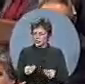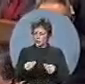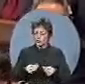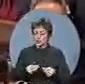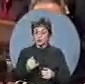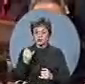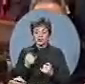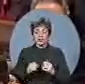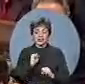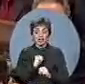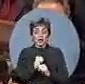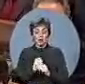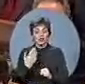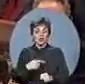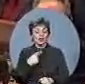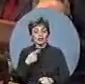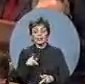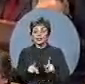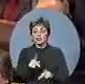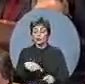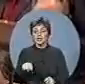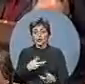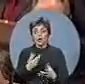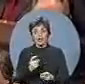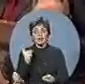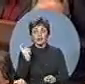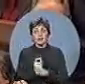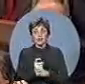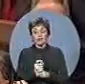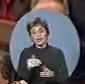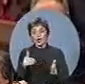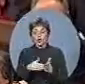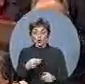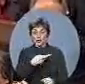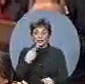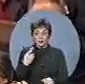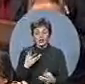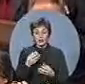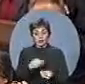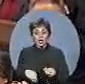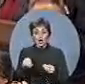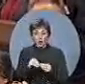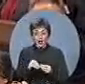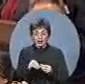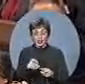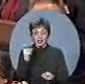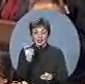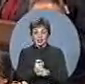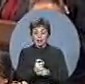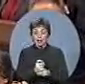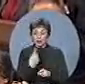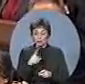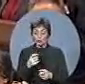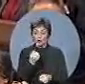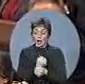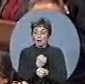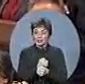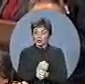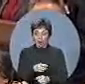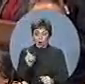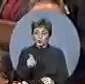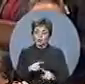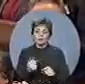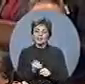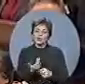to get tough on crime and they wanted increased mandatory minimum sentences. But what have they done? They've fought our attempts to get rid of house arrest for